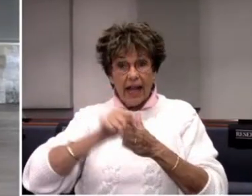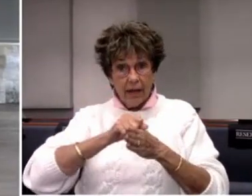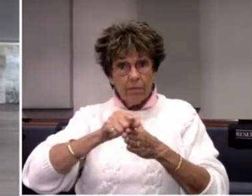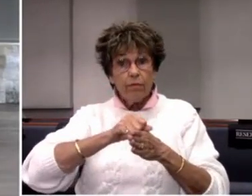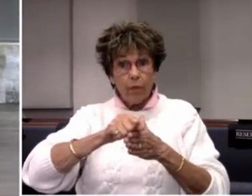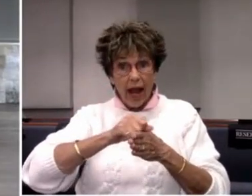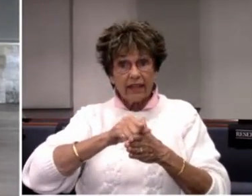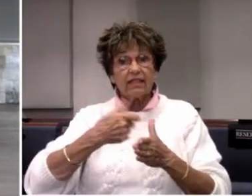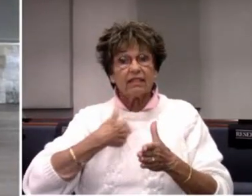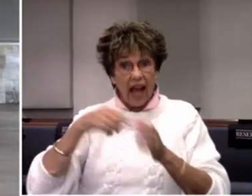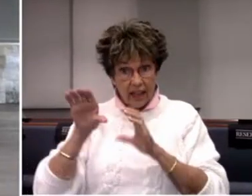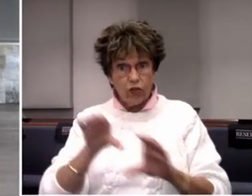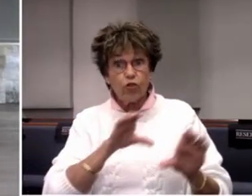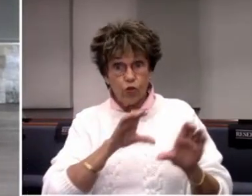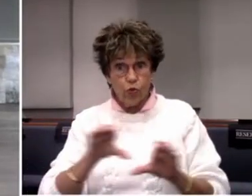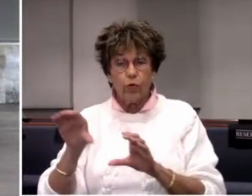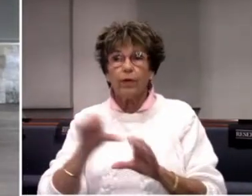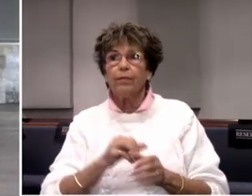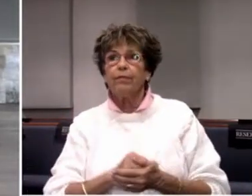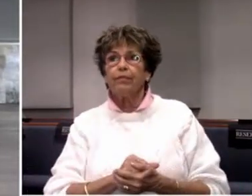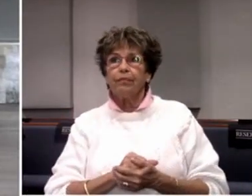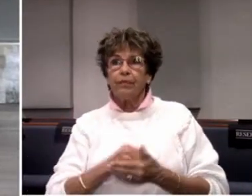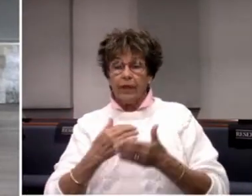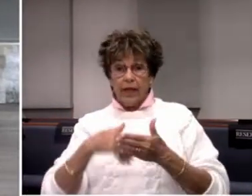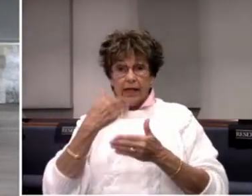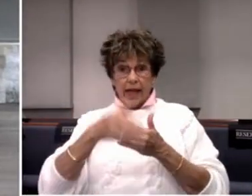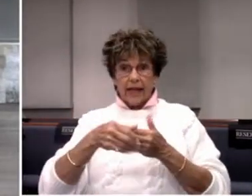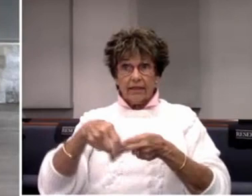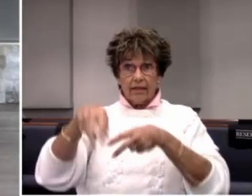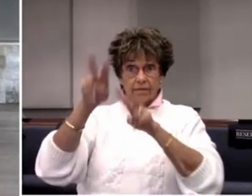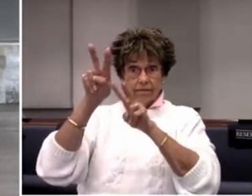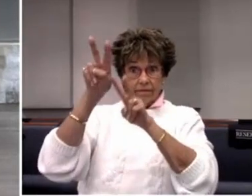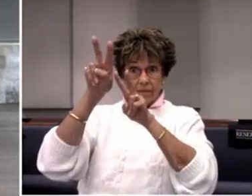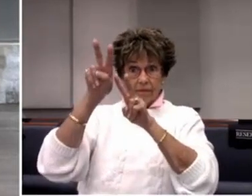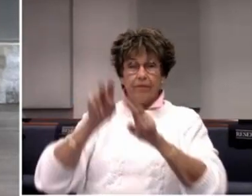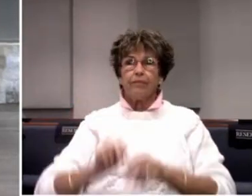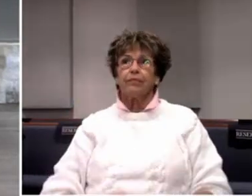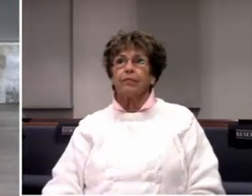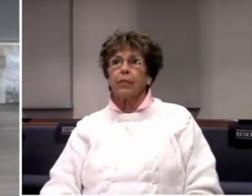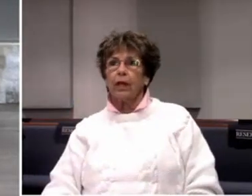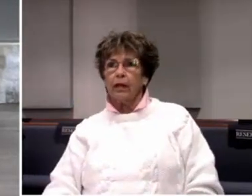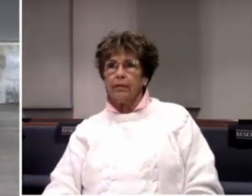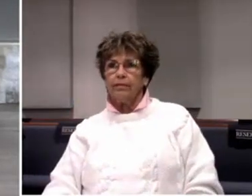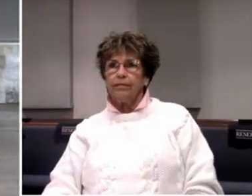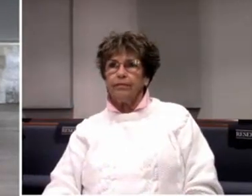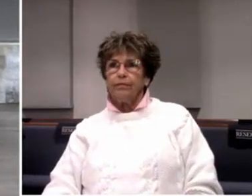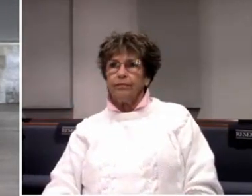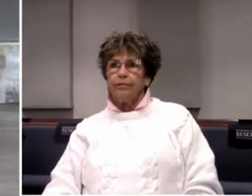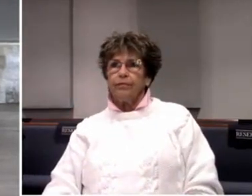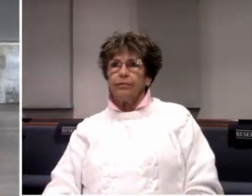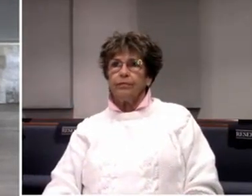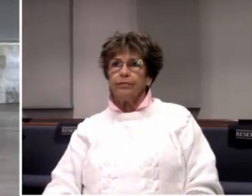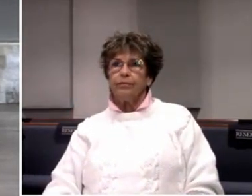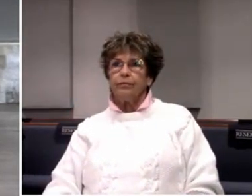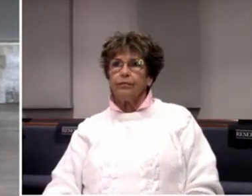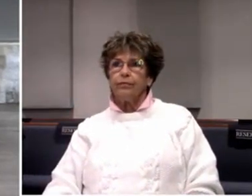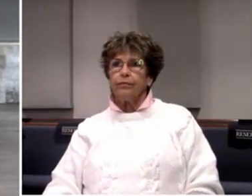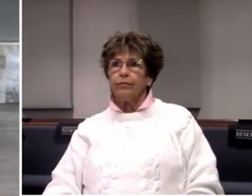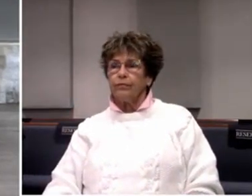21. This is a powerful one. Watch this. Providing for honest things not only in the sight of